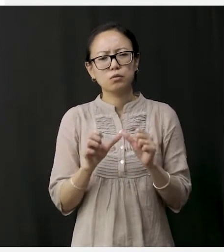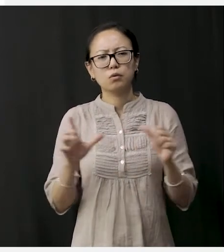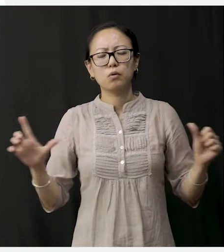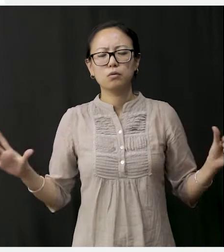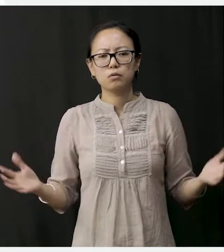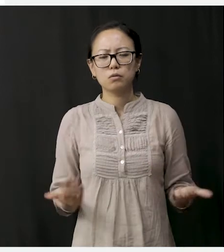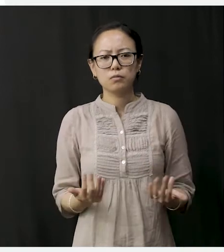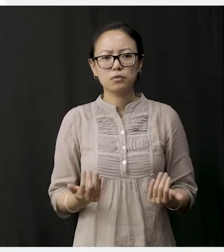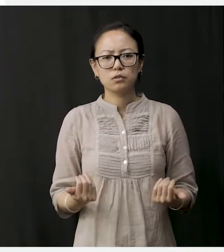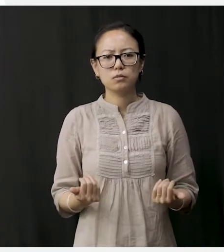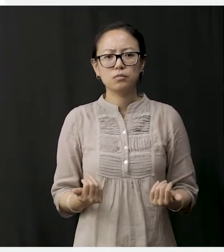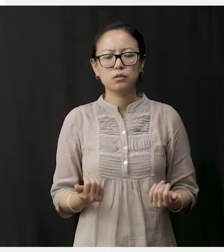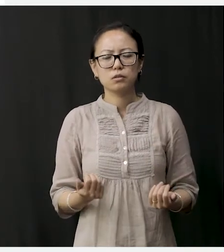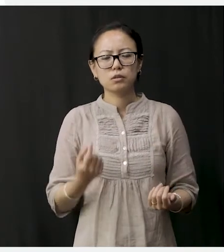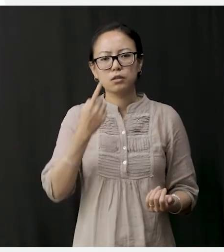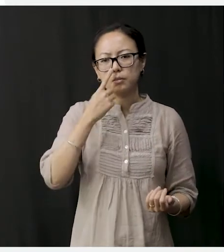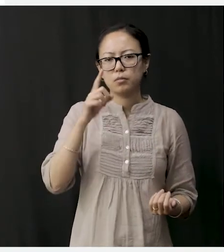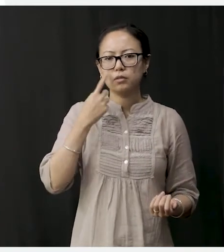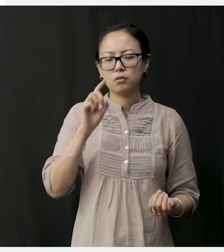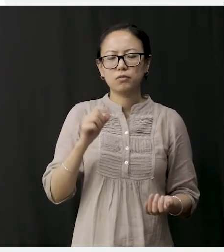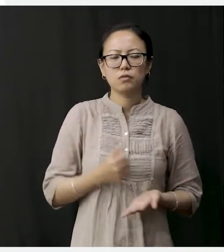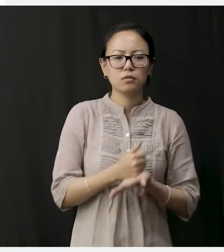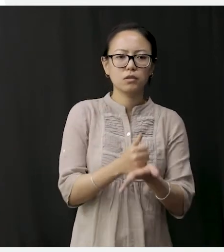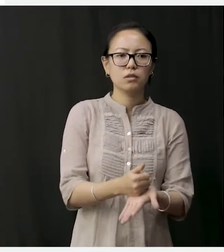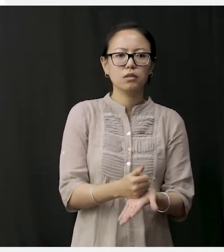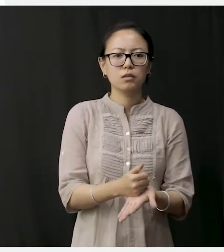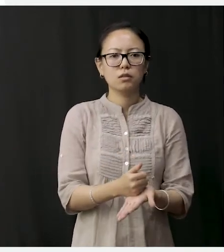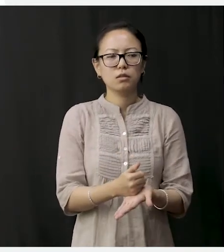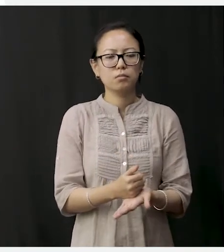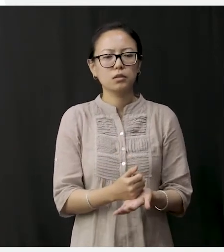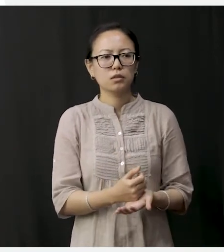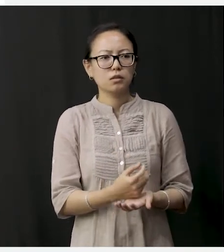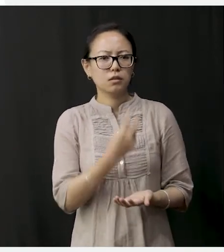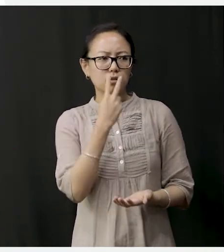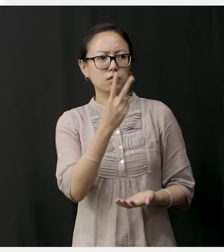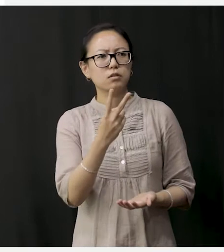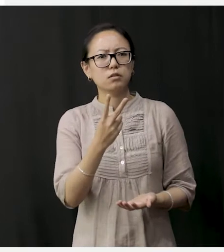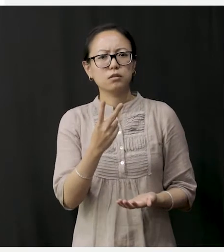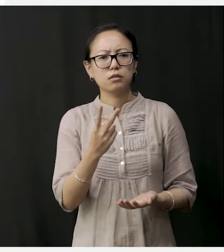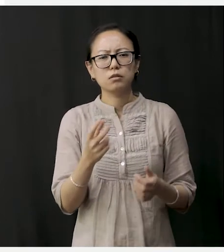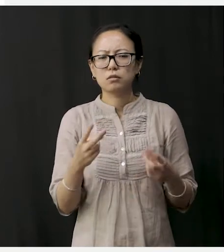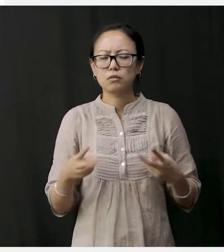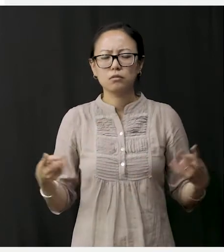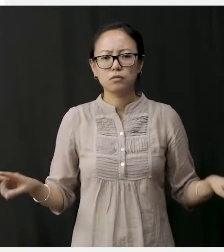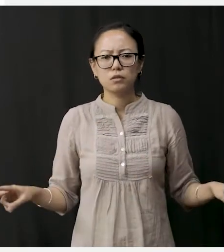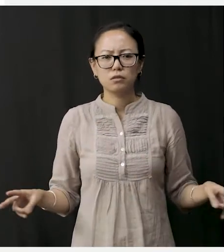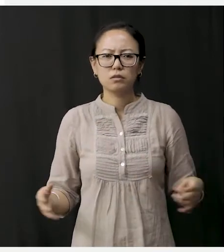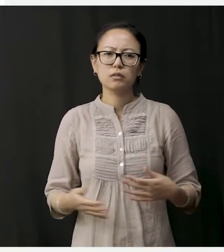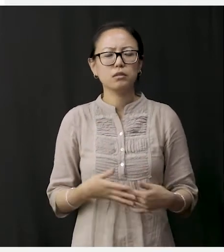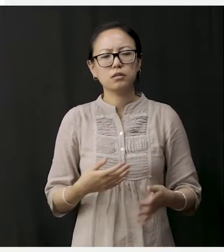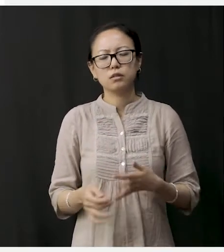but you can also see so many things in one single day. All right, that's what Aling did on